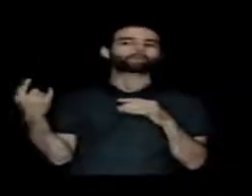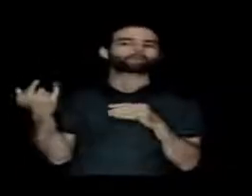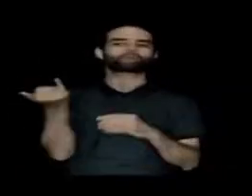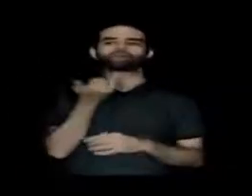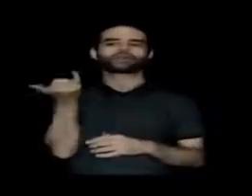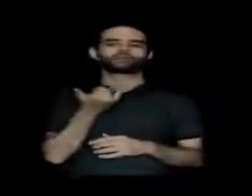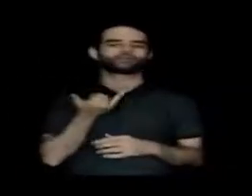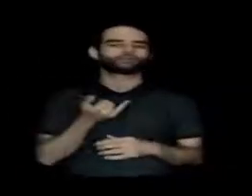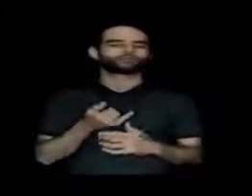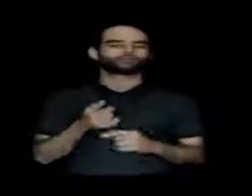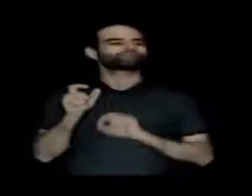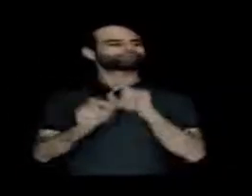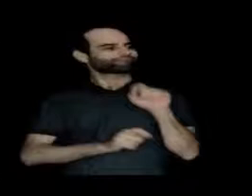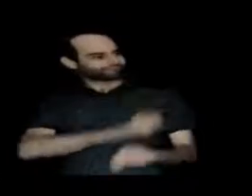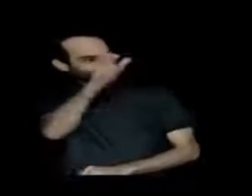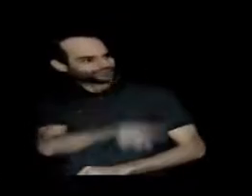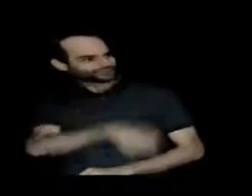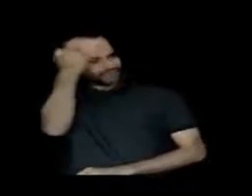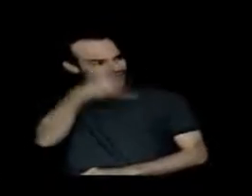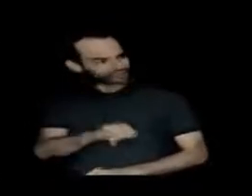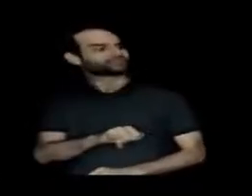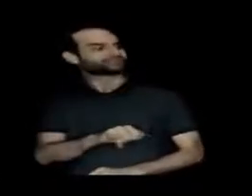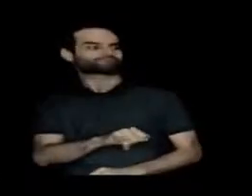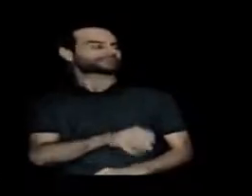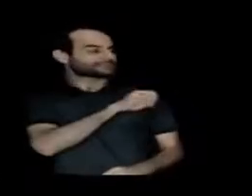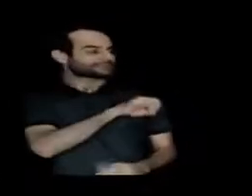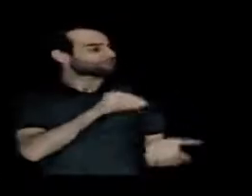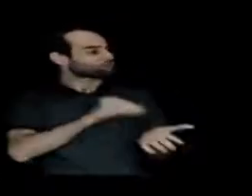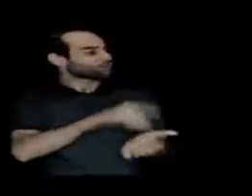limitations according to her reality and moves on. When